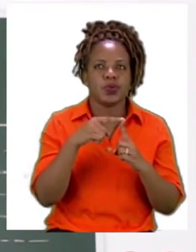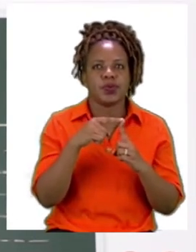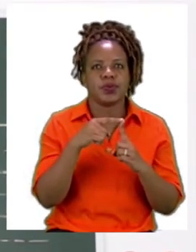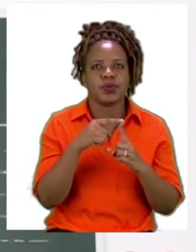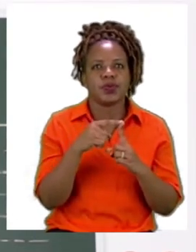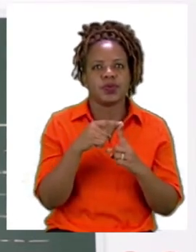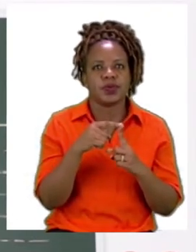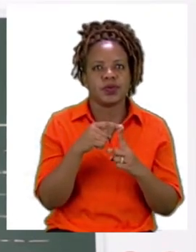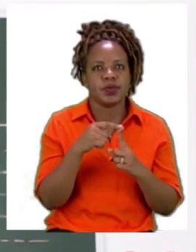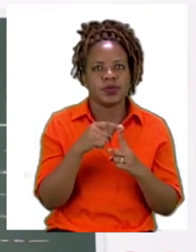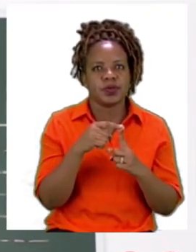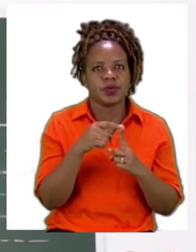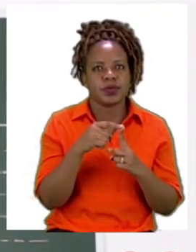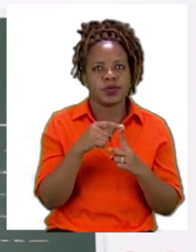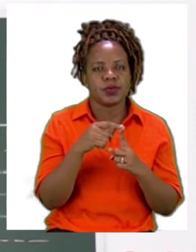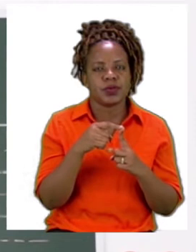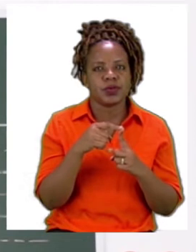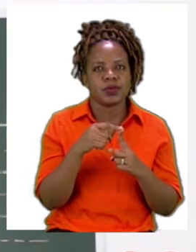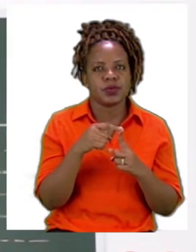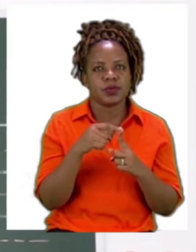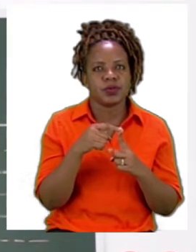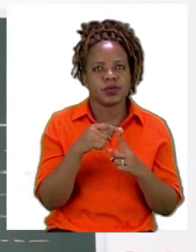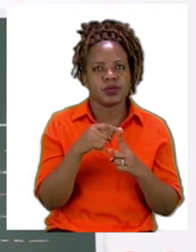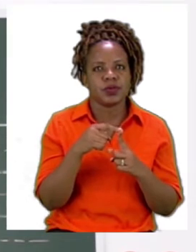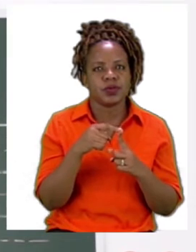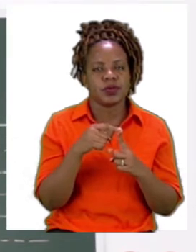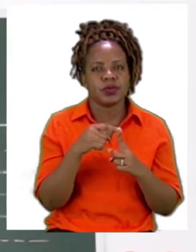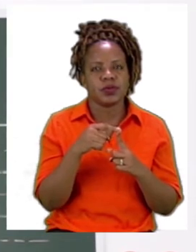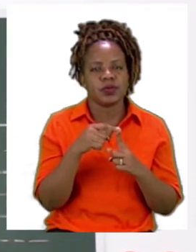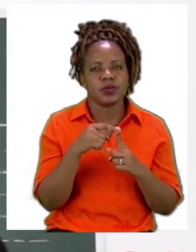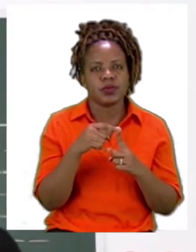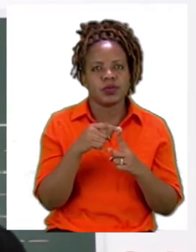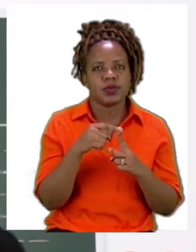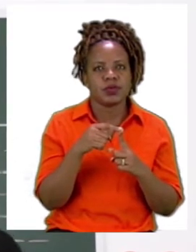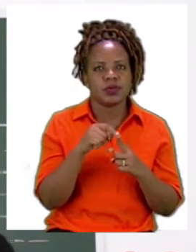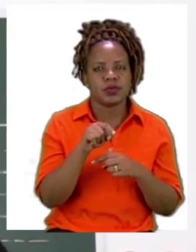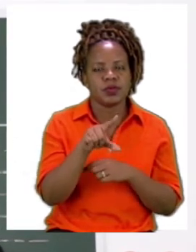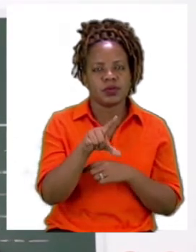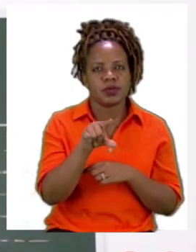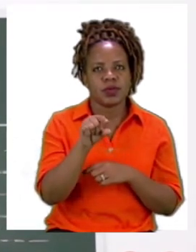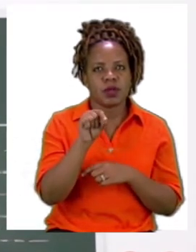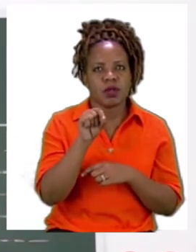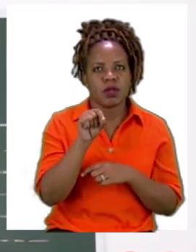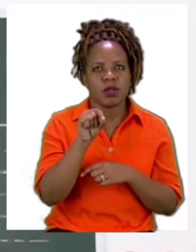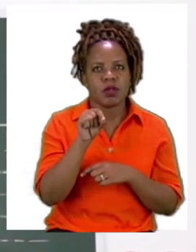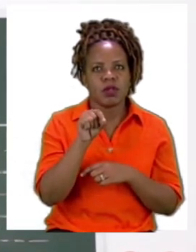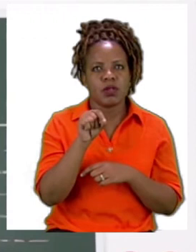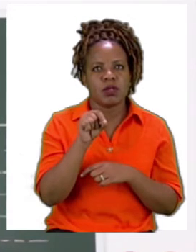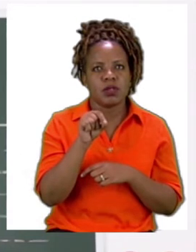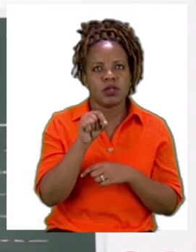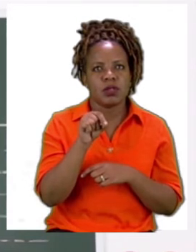line. To. And then we are saying the.